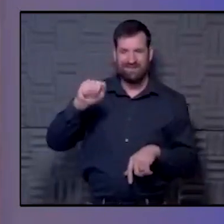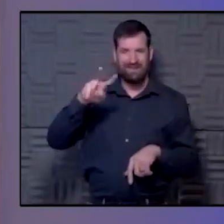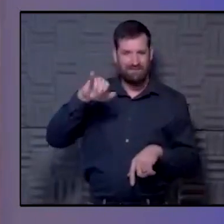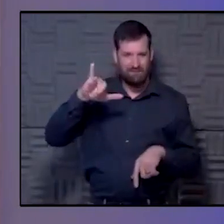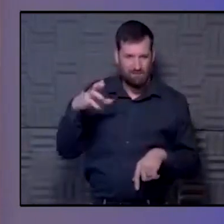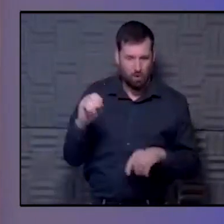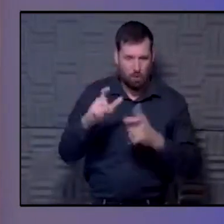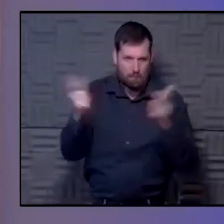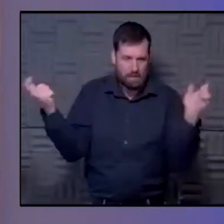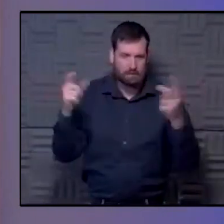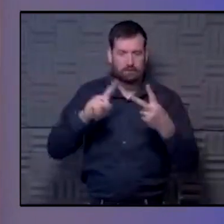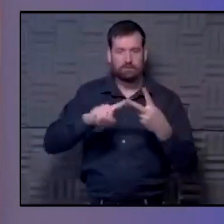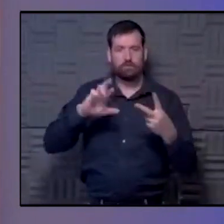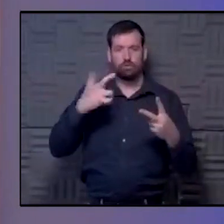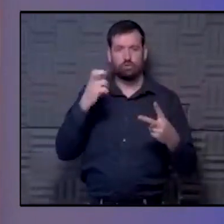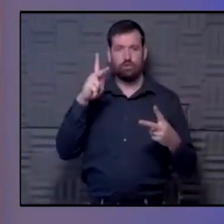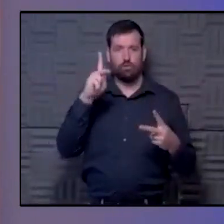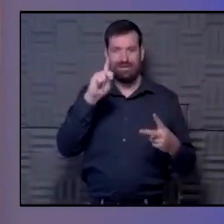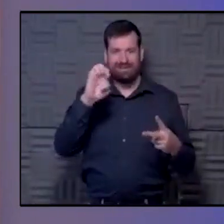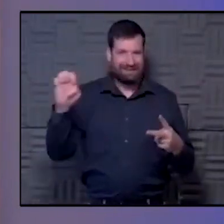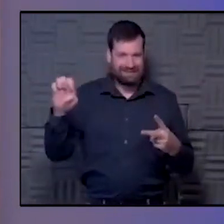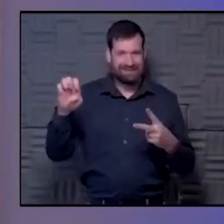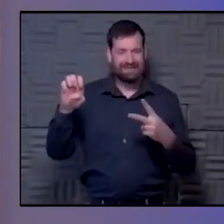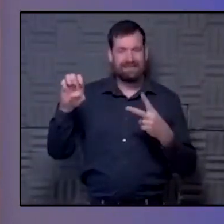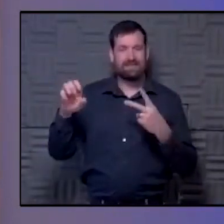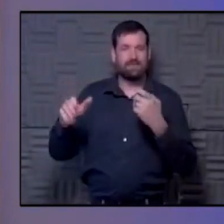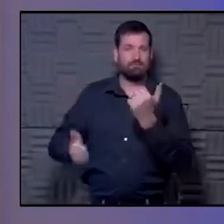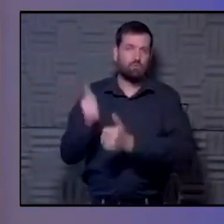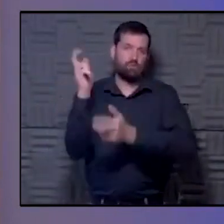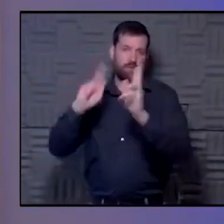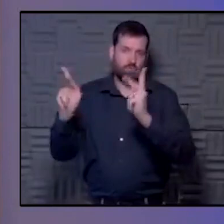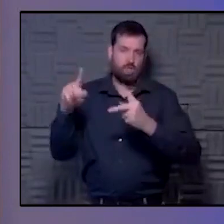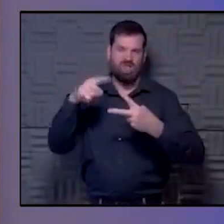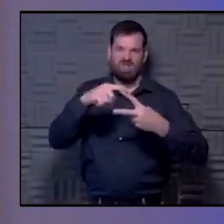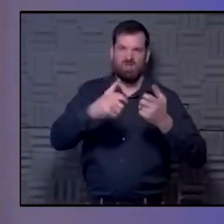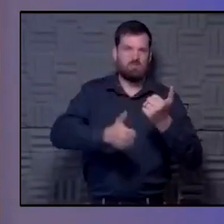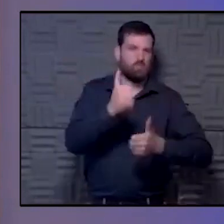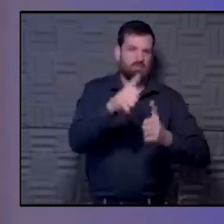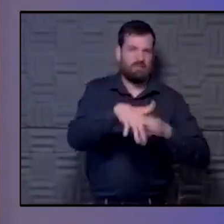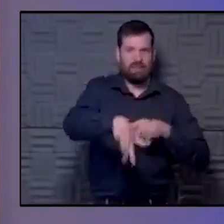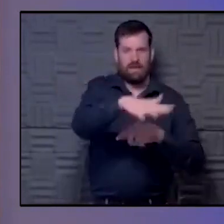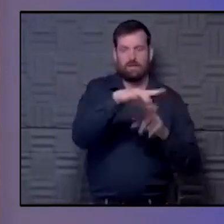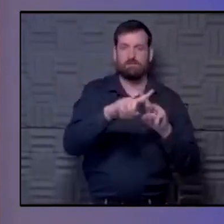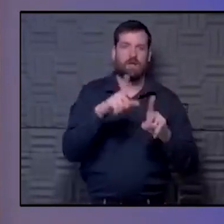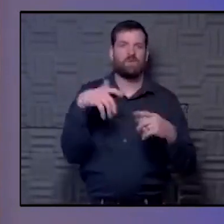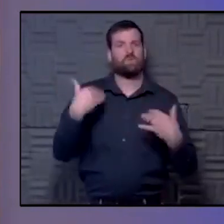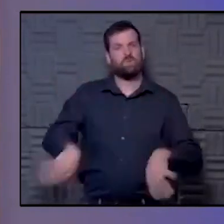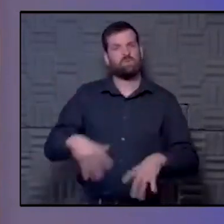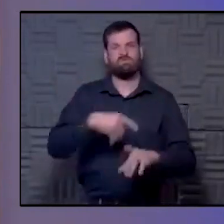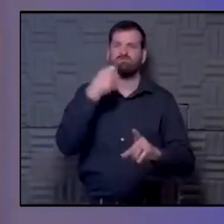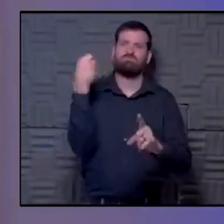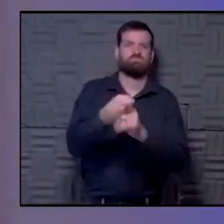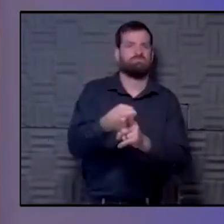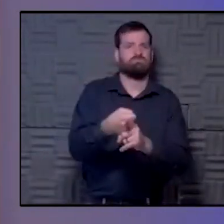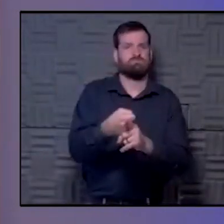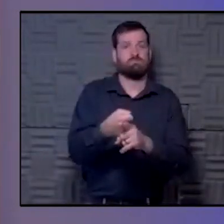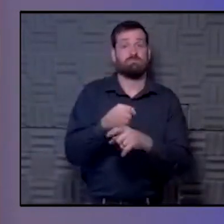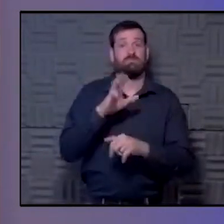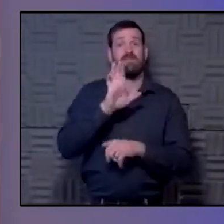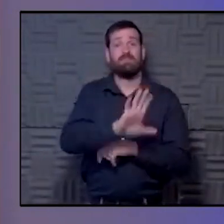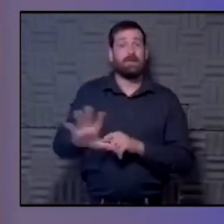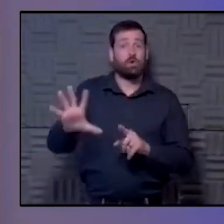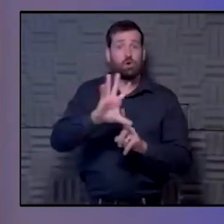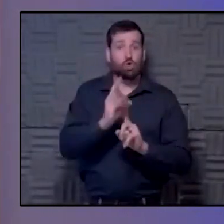in land, the Cherokees being the largest in population, but they got hit hard, and their cultures